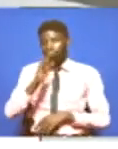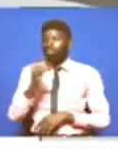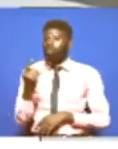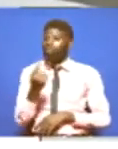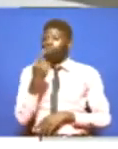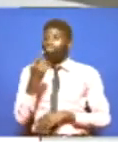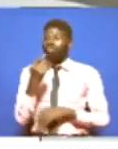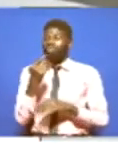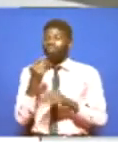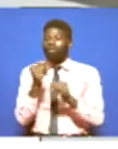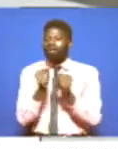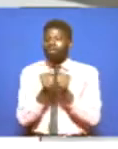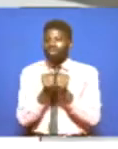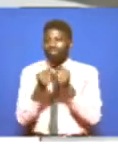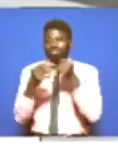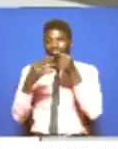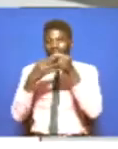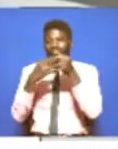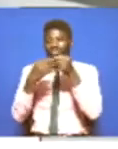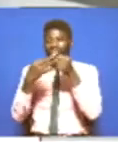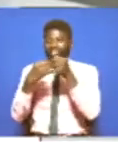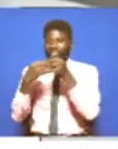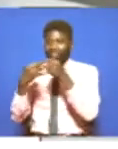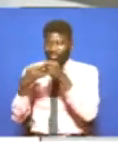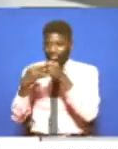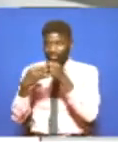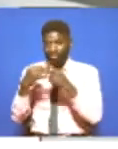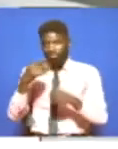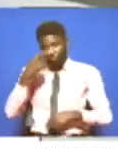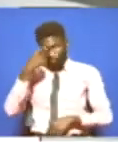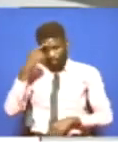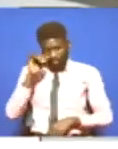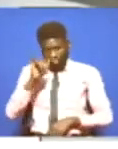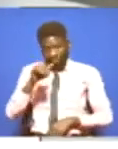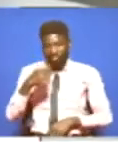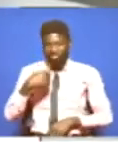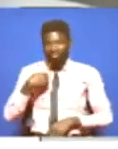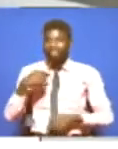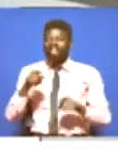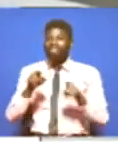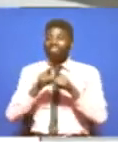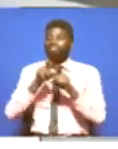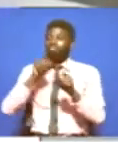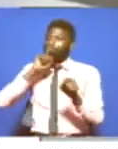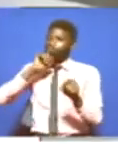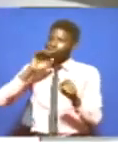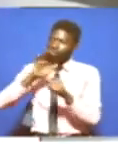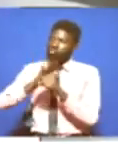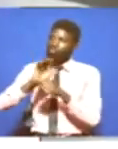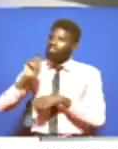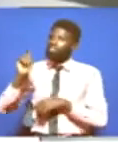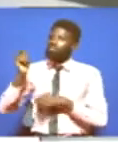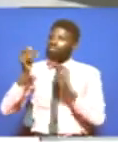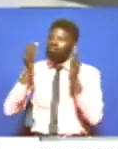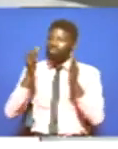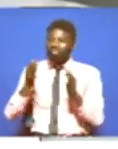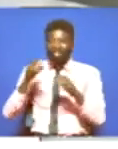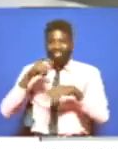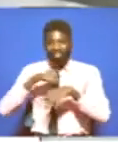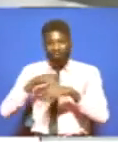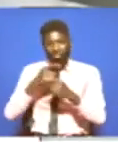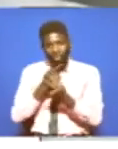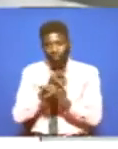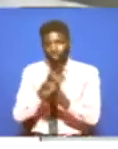88. And because of this, I am promising Kenyans, when all these forces